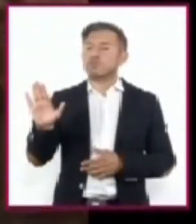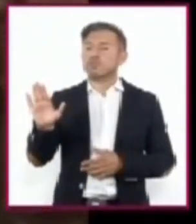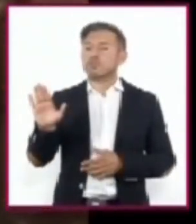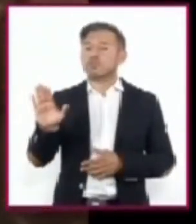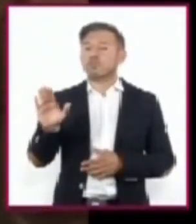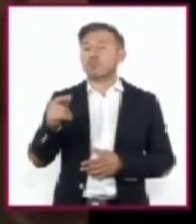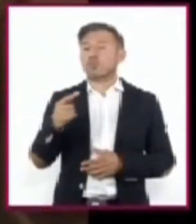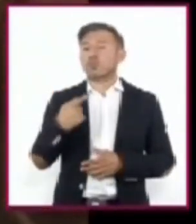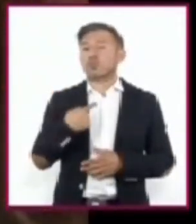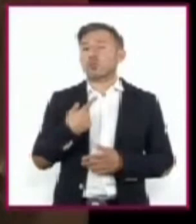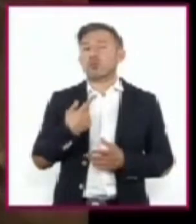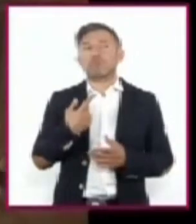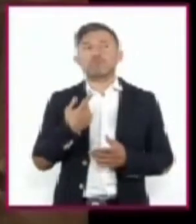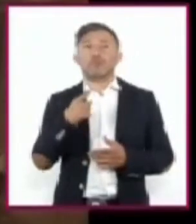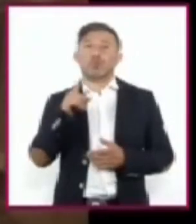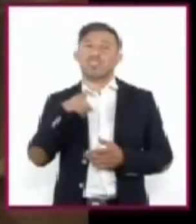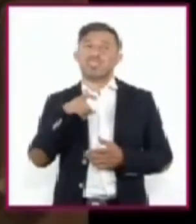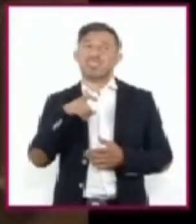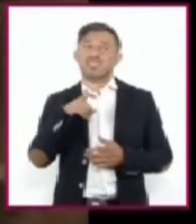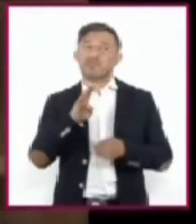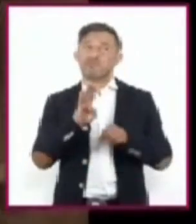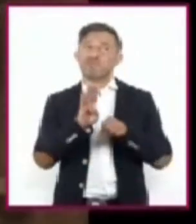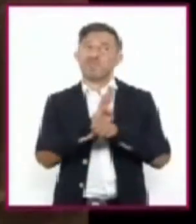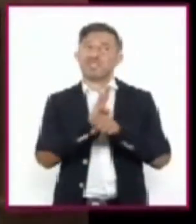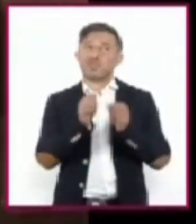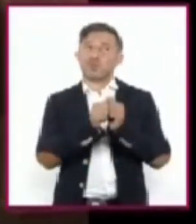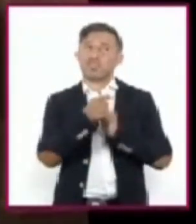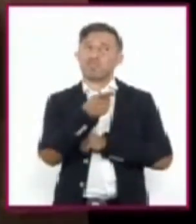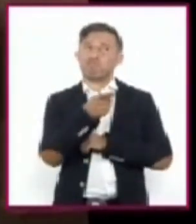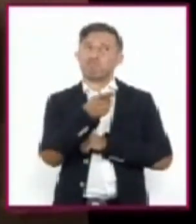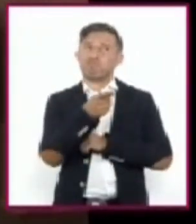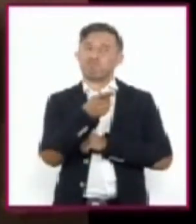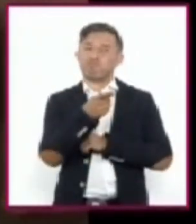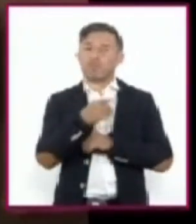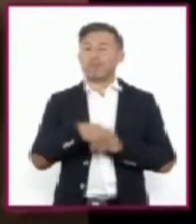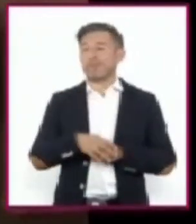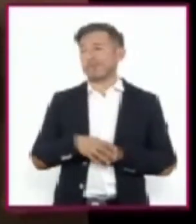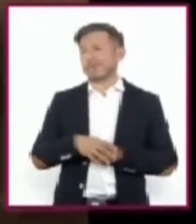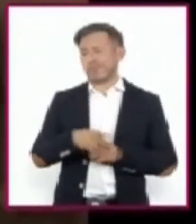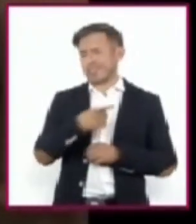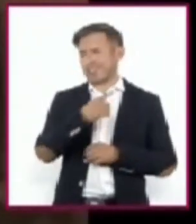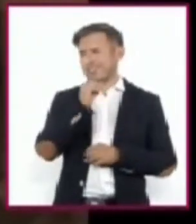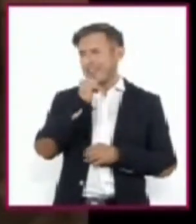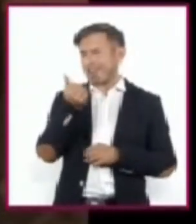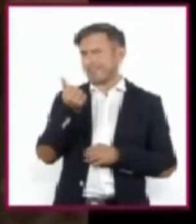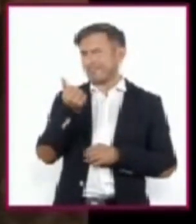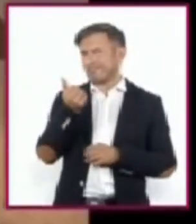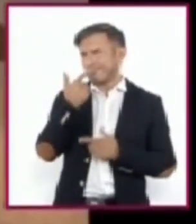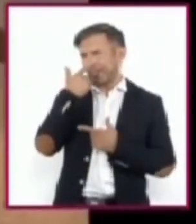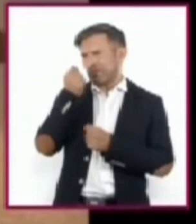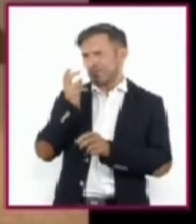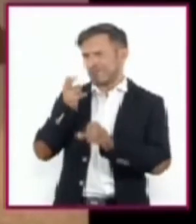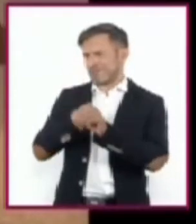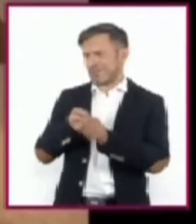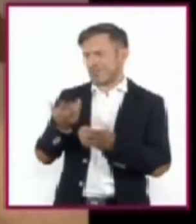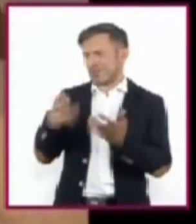do business with him. That's right. Well, he's not interested. Oh,